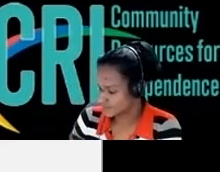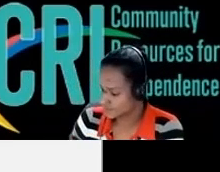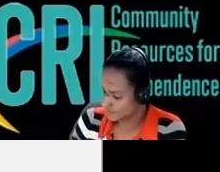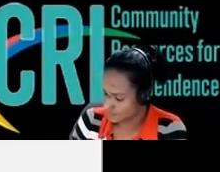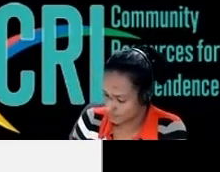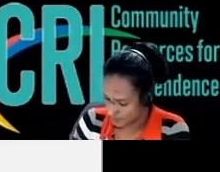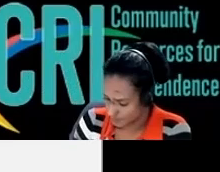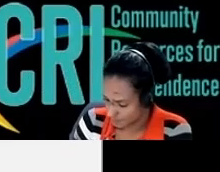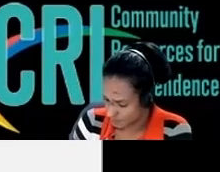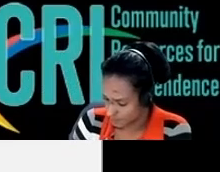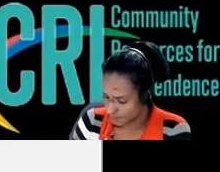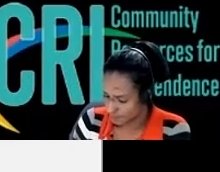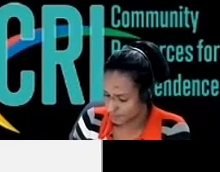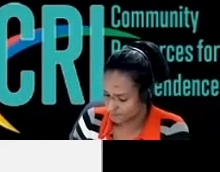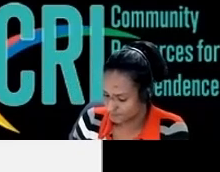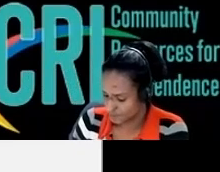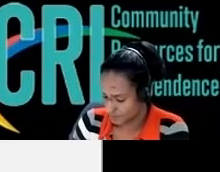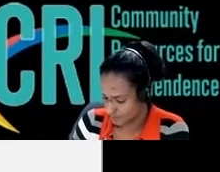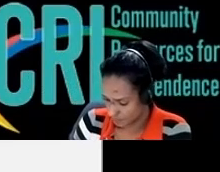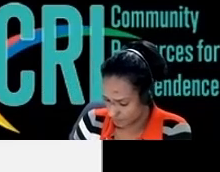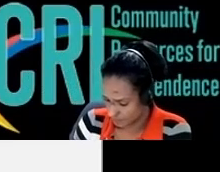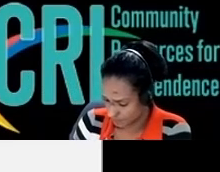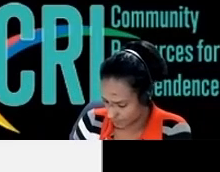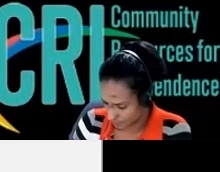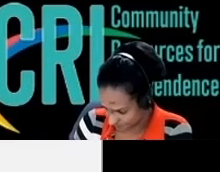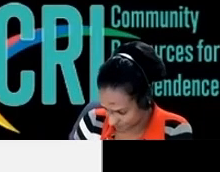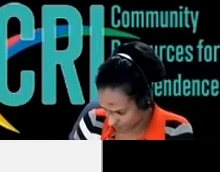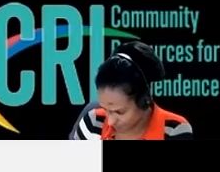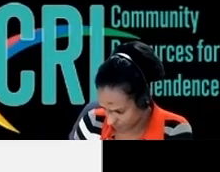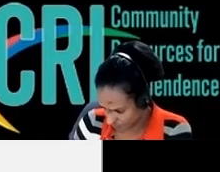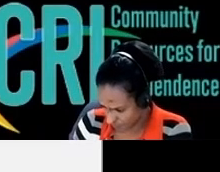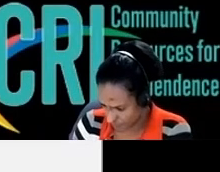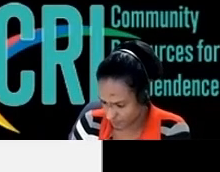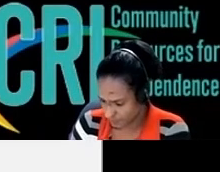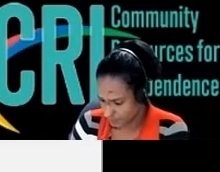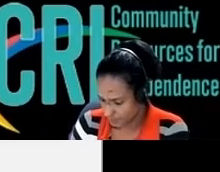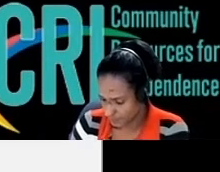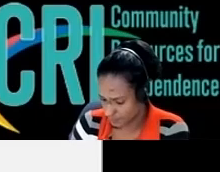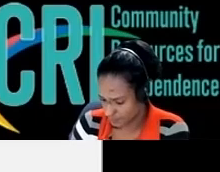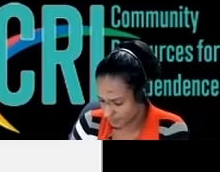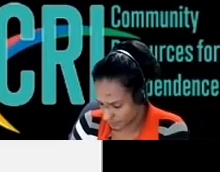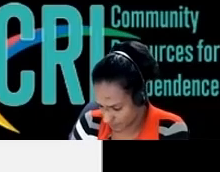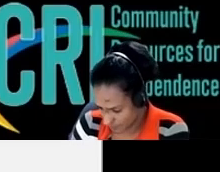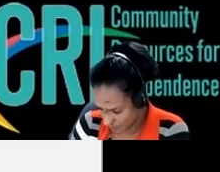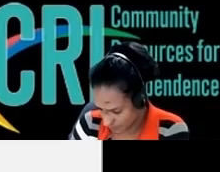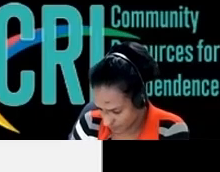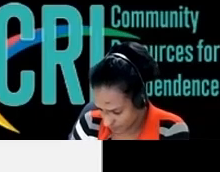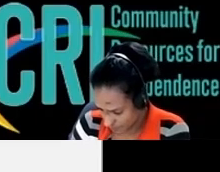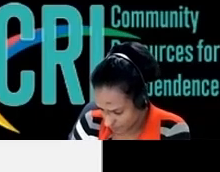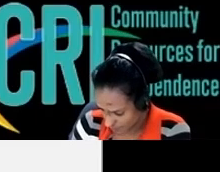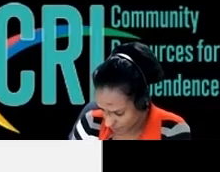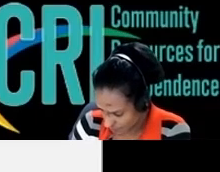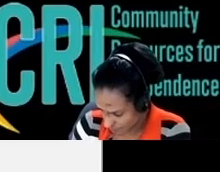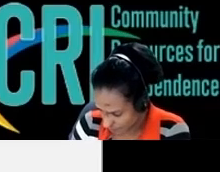that gets that AT that they're interested in from the Linden Library that they borrow for